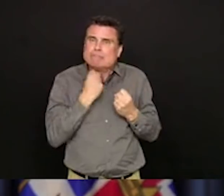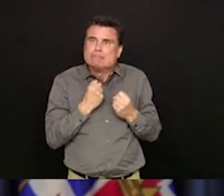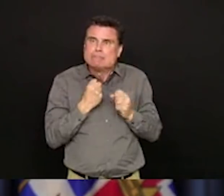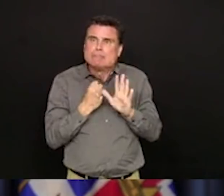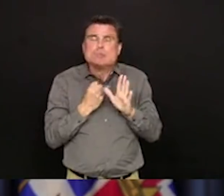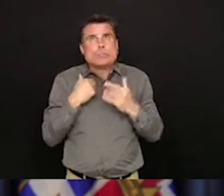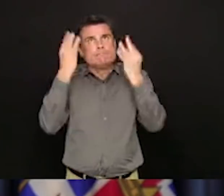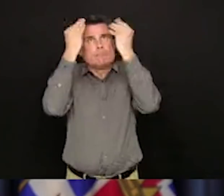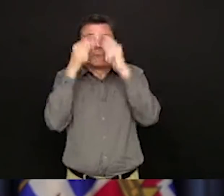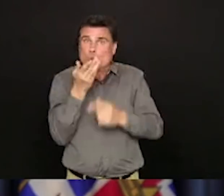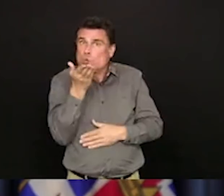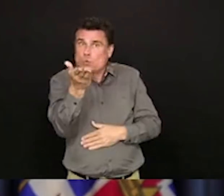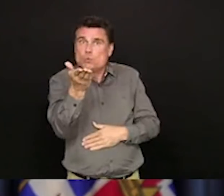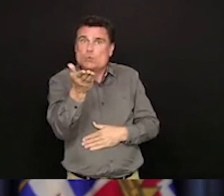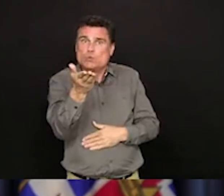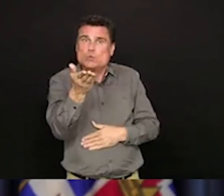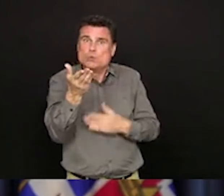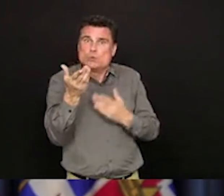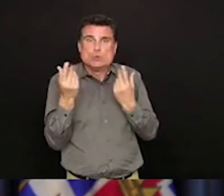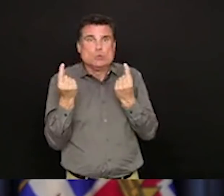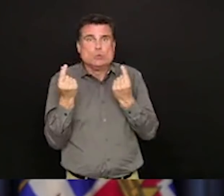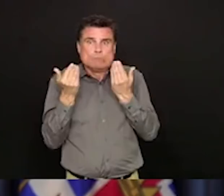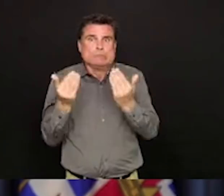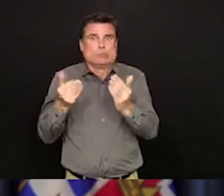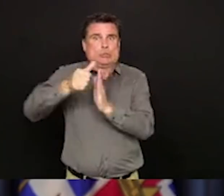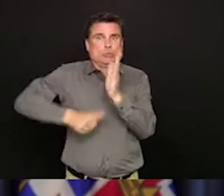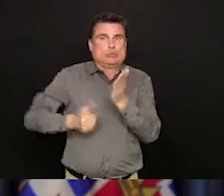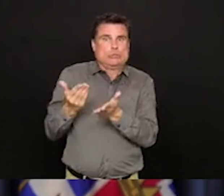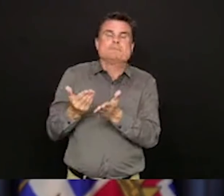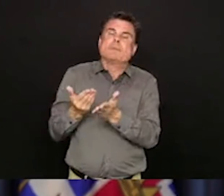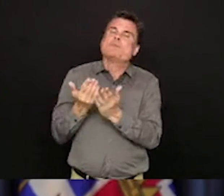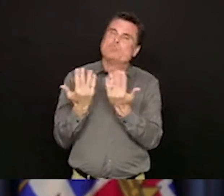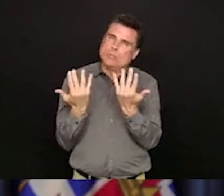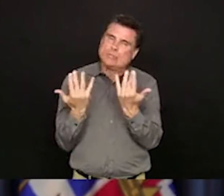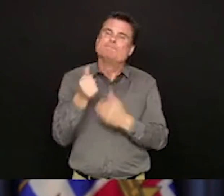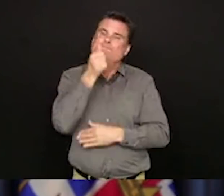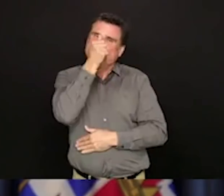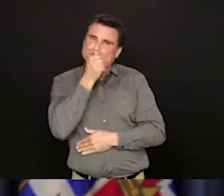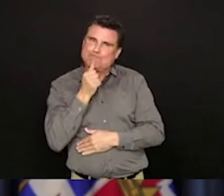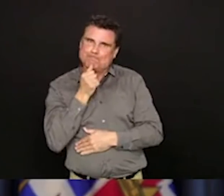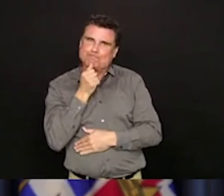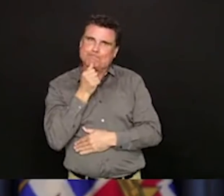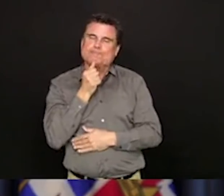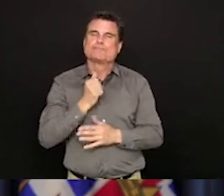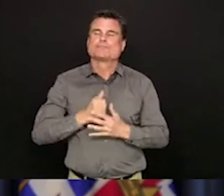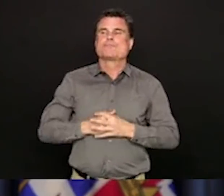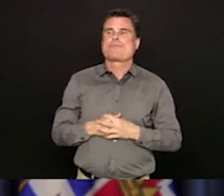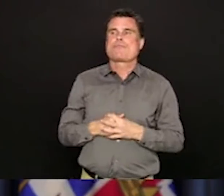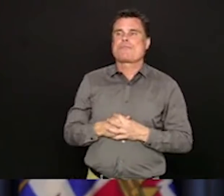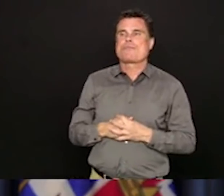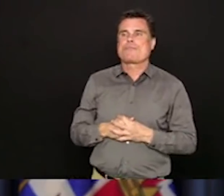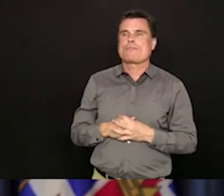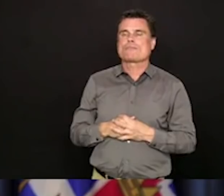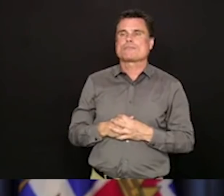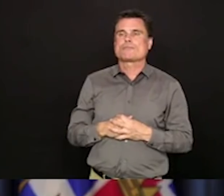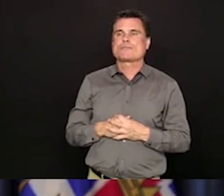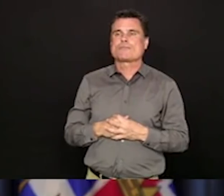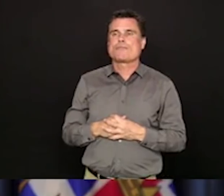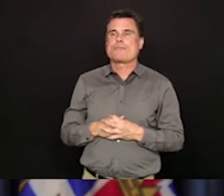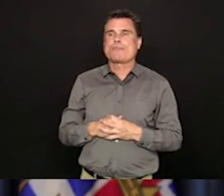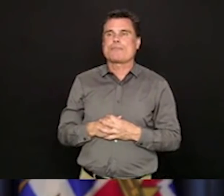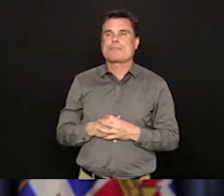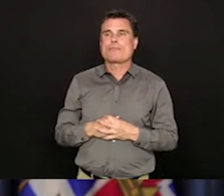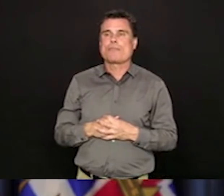in BC. And finally, I think we see the case, whether it's Cargill in Alberta, whether it's United Poultry here in